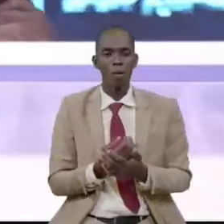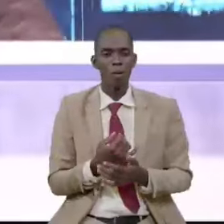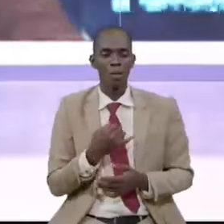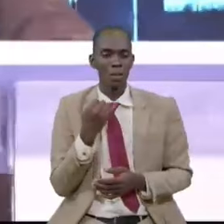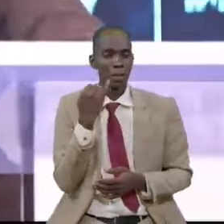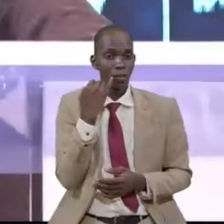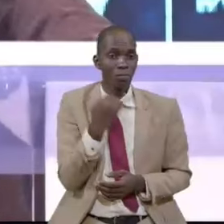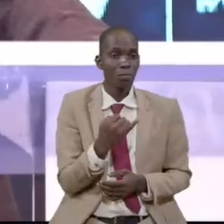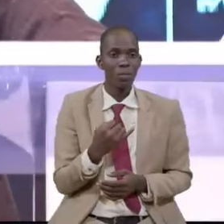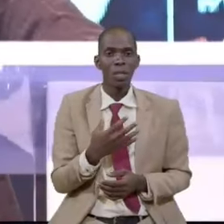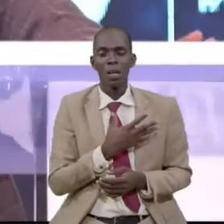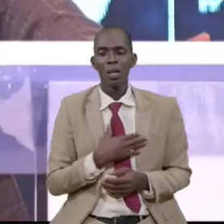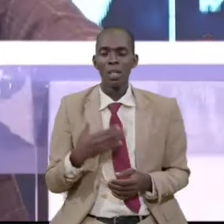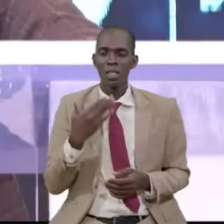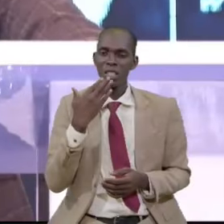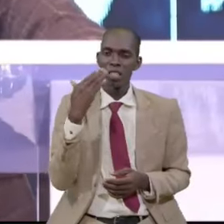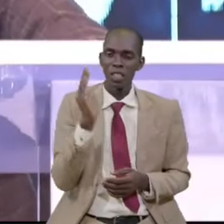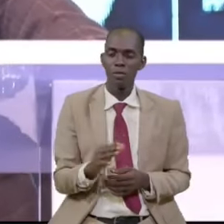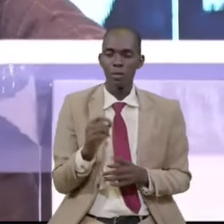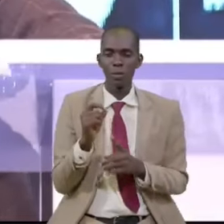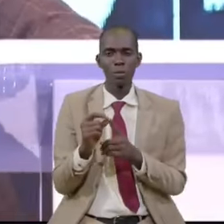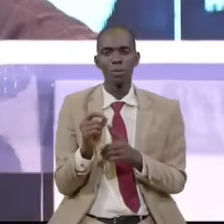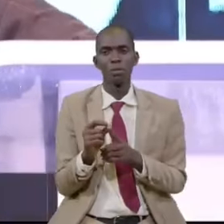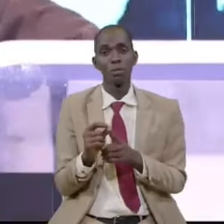evil speaking.